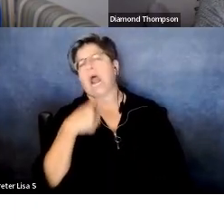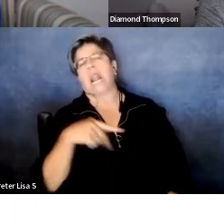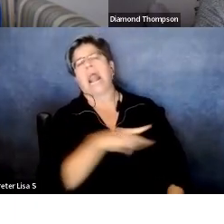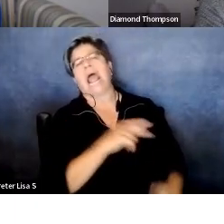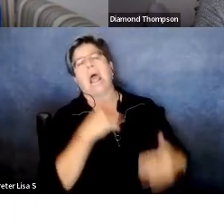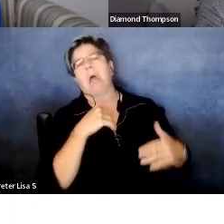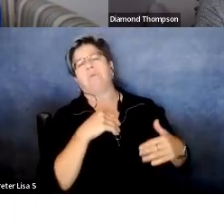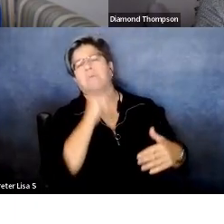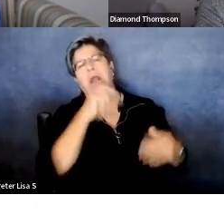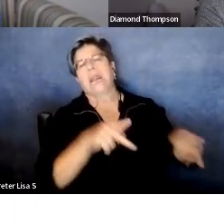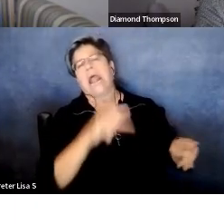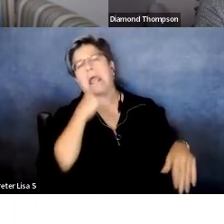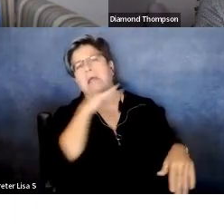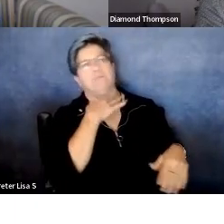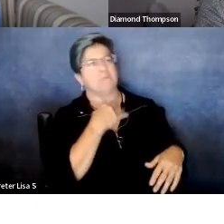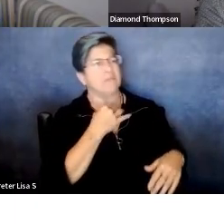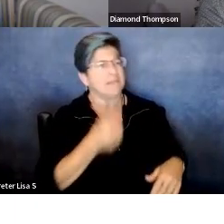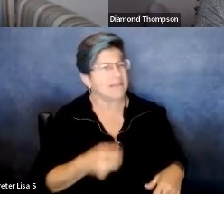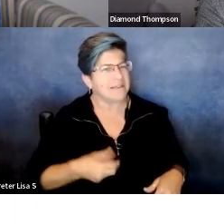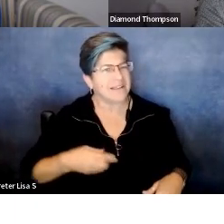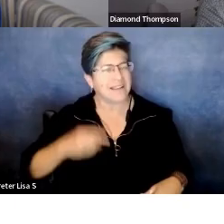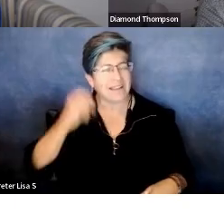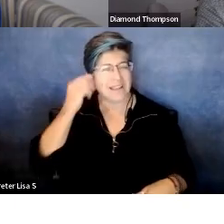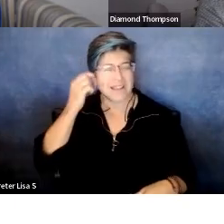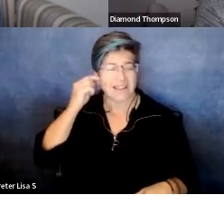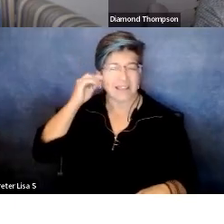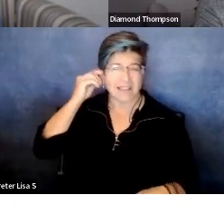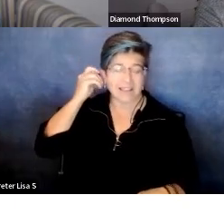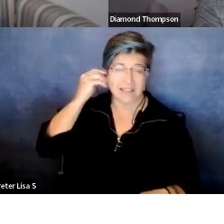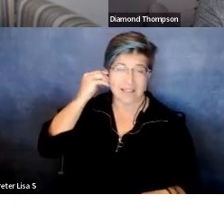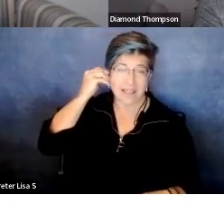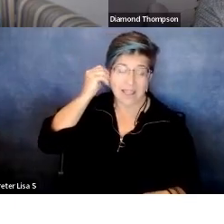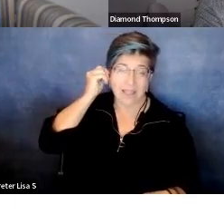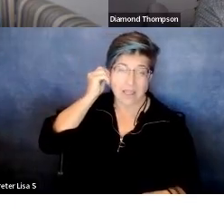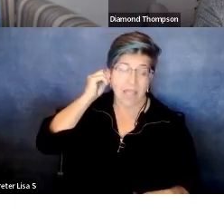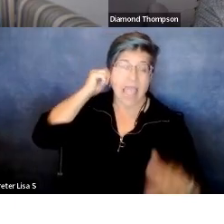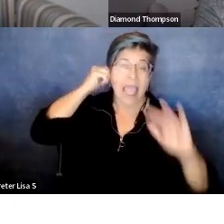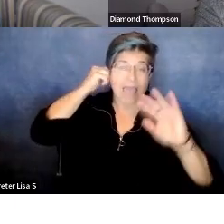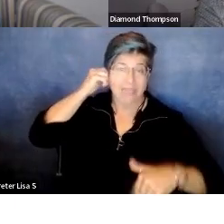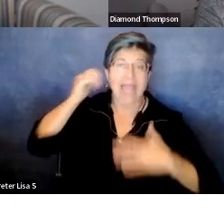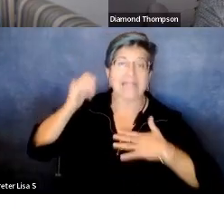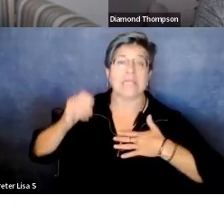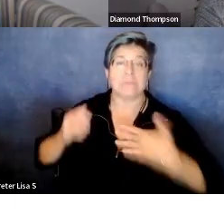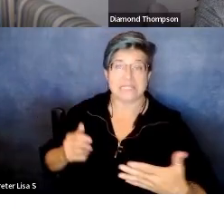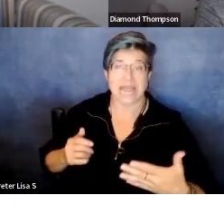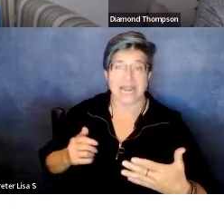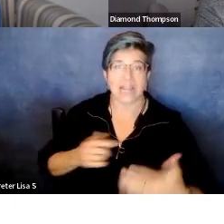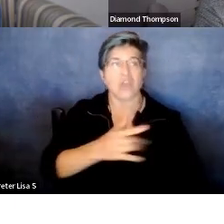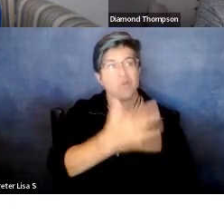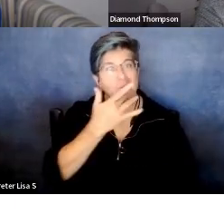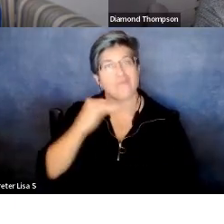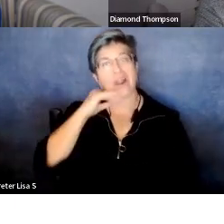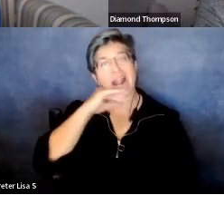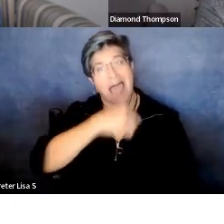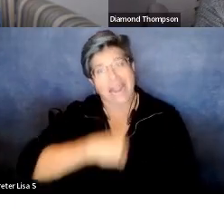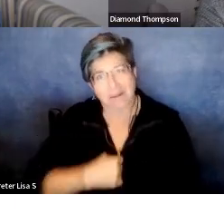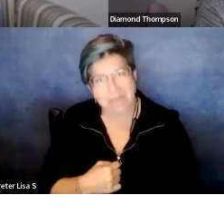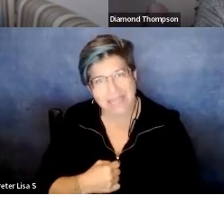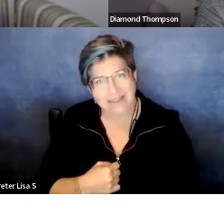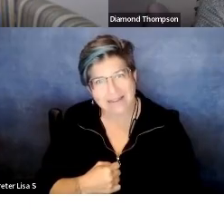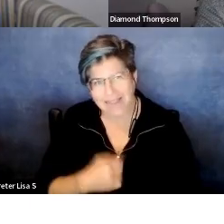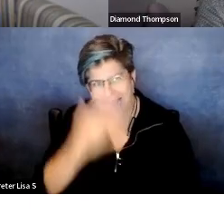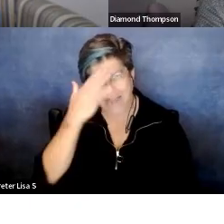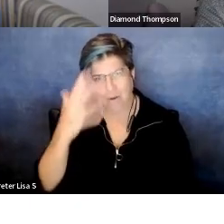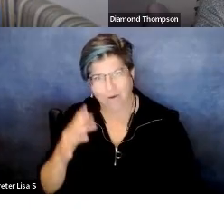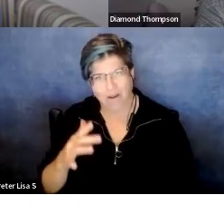very upset, is that you rather lie to me, knowing that I already know, or even if I didn't know, the fact that you just